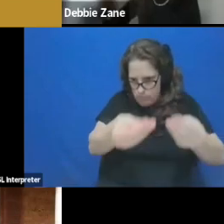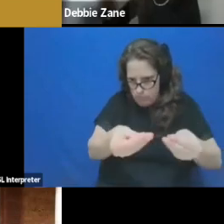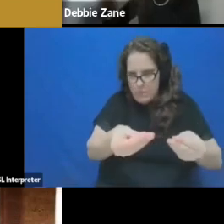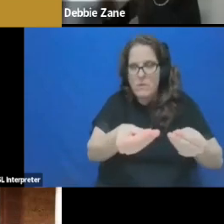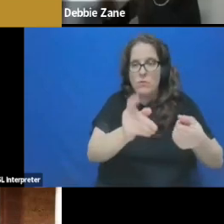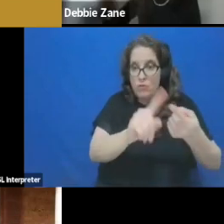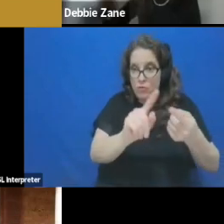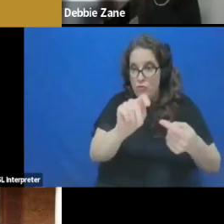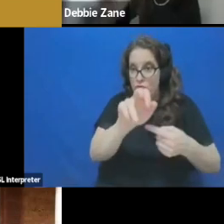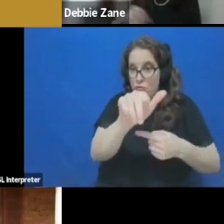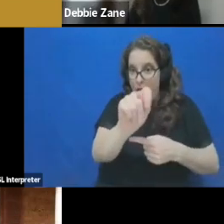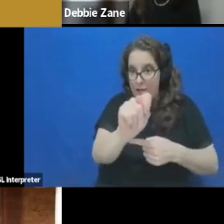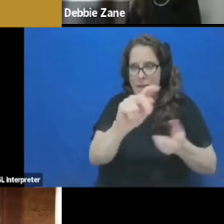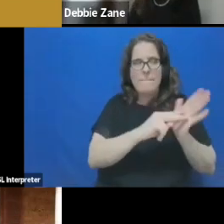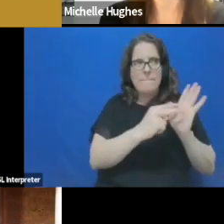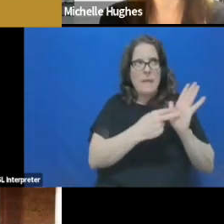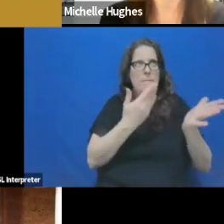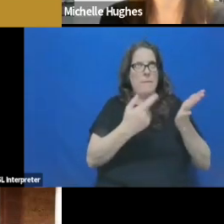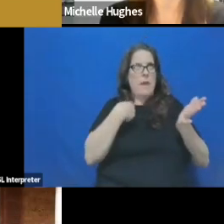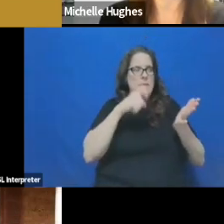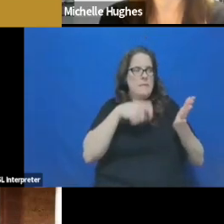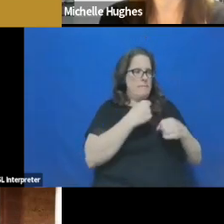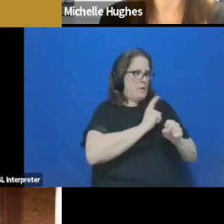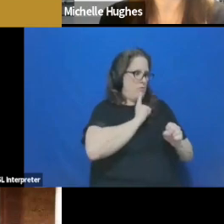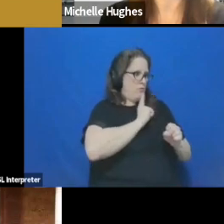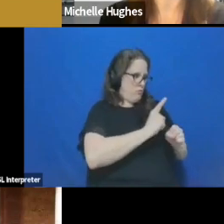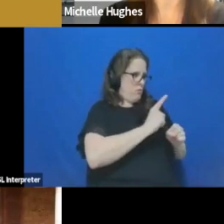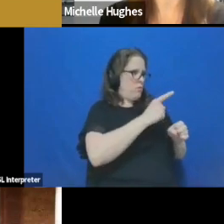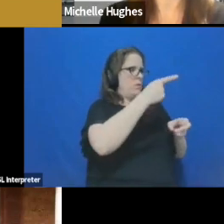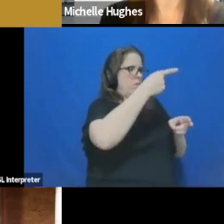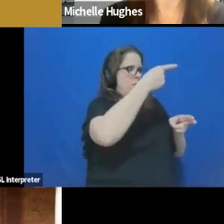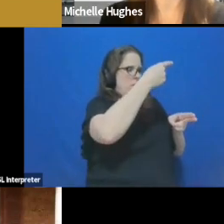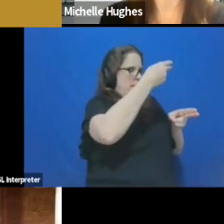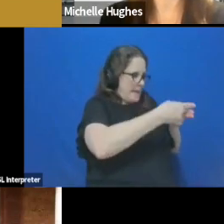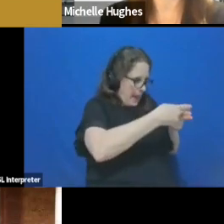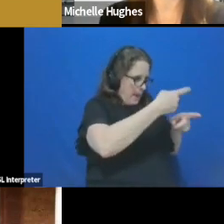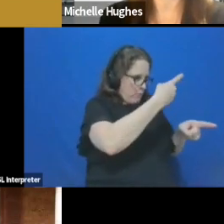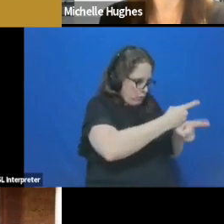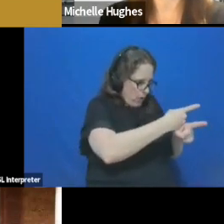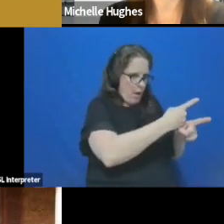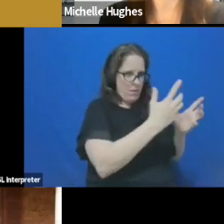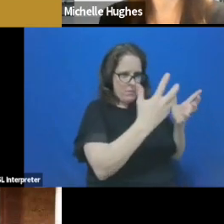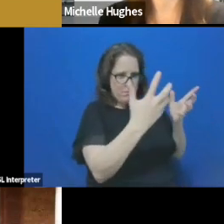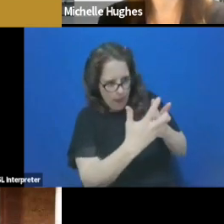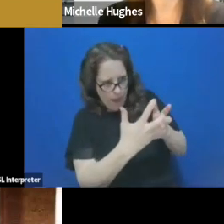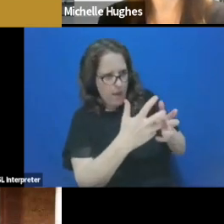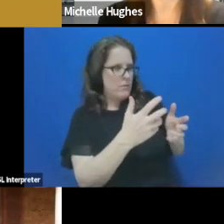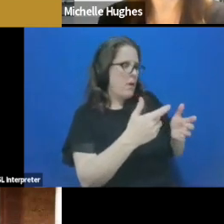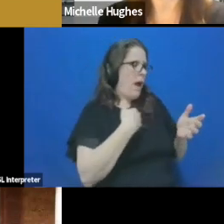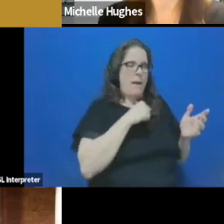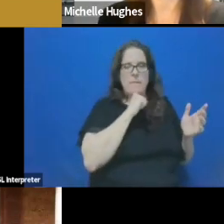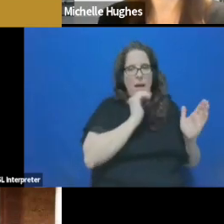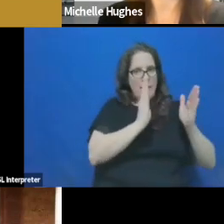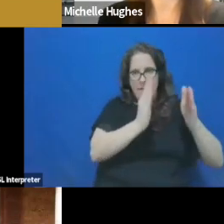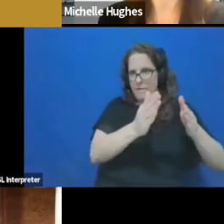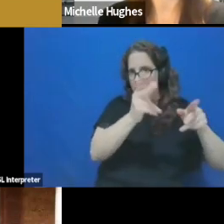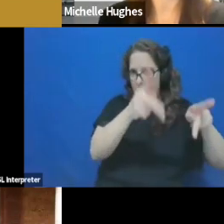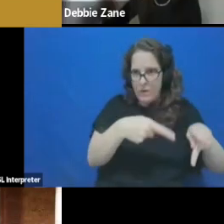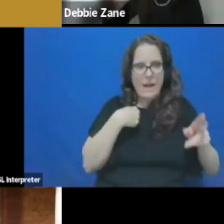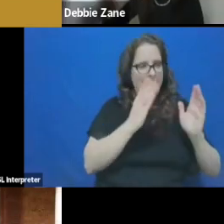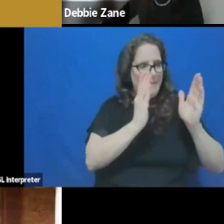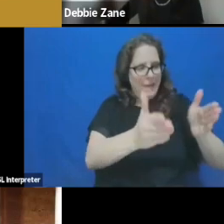may mean changing how accounts or assets are titled or changing beneficiary designations when you're doing your estate